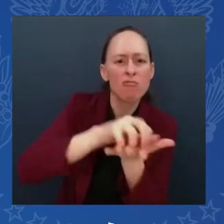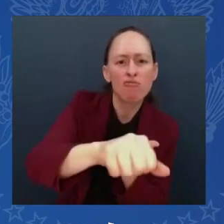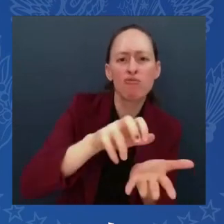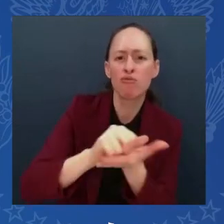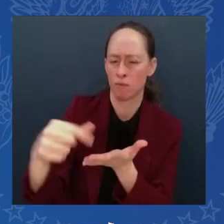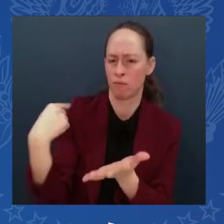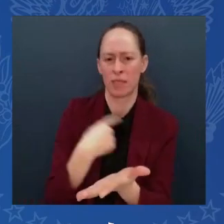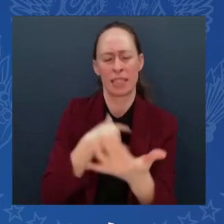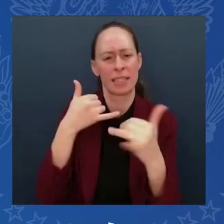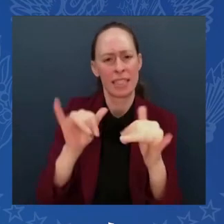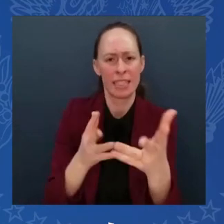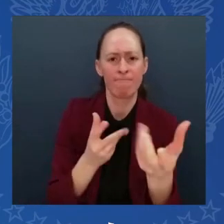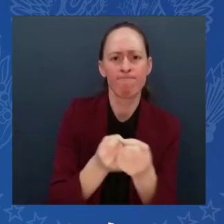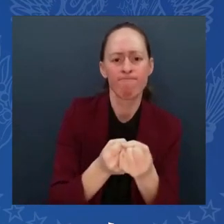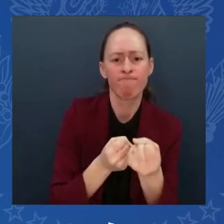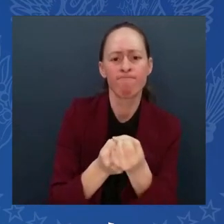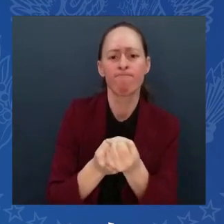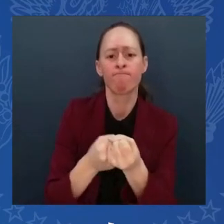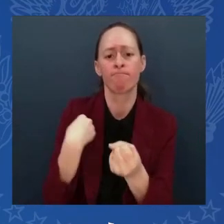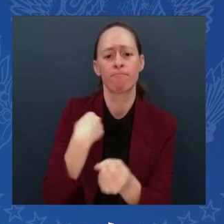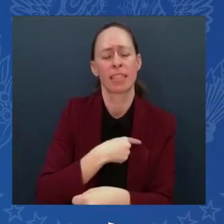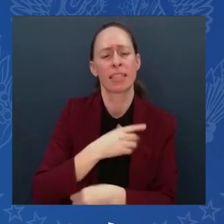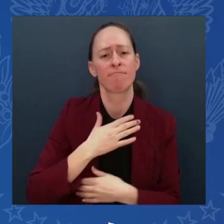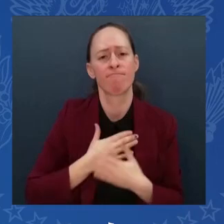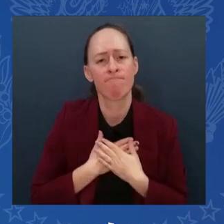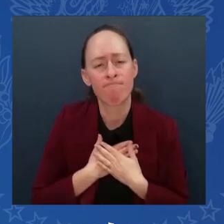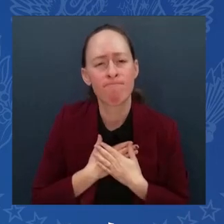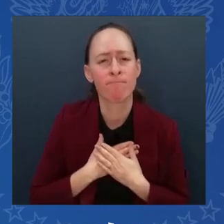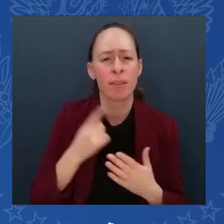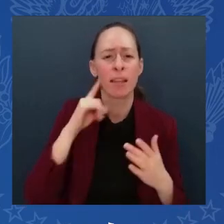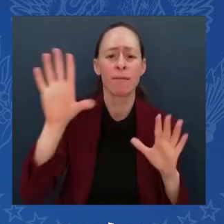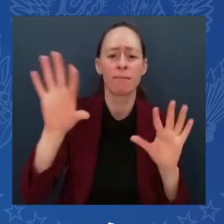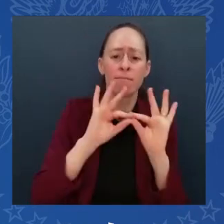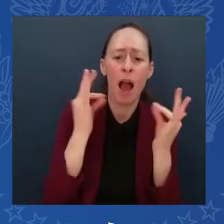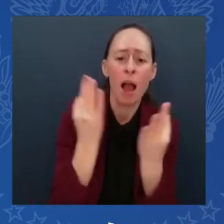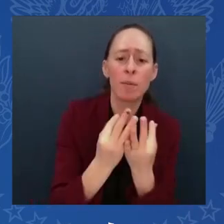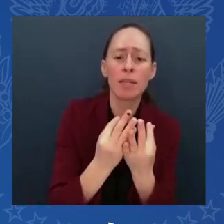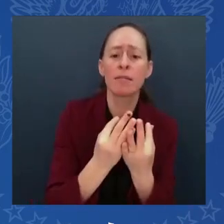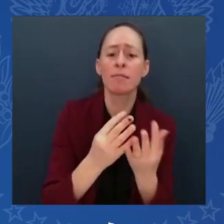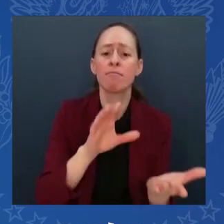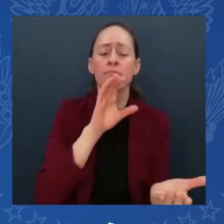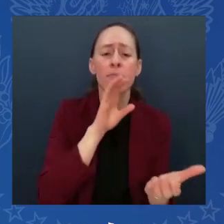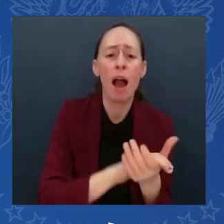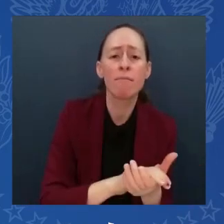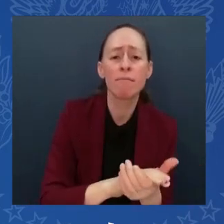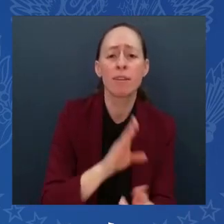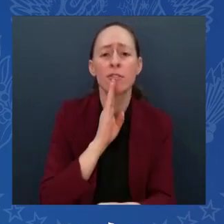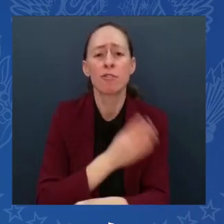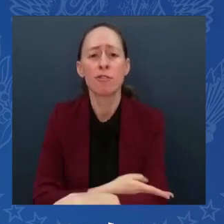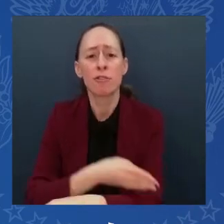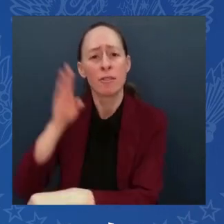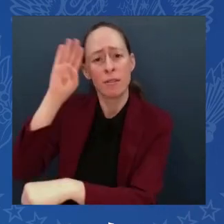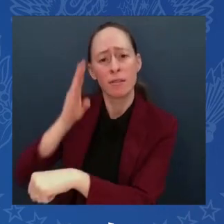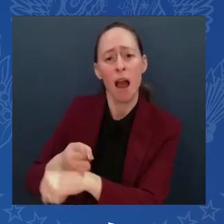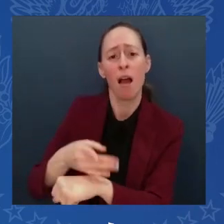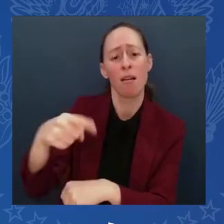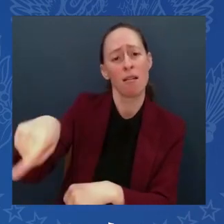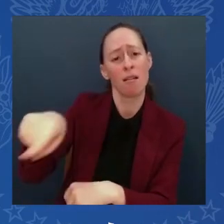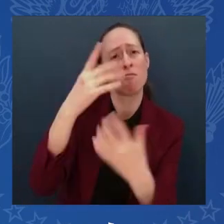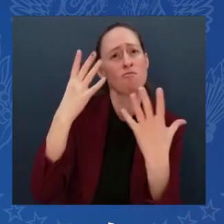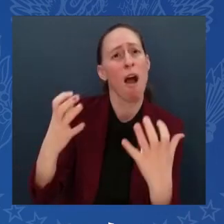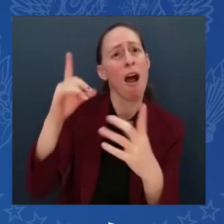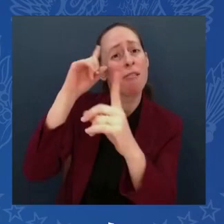for their family and a shared dream for a better future for Russia. So I just want to say God bless